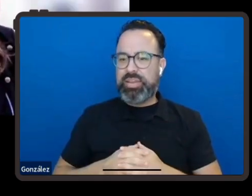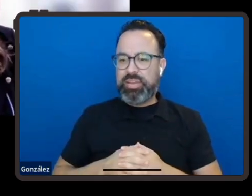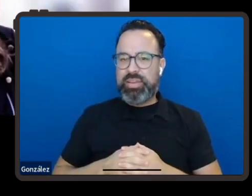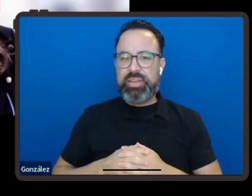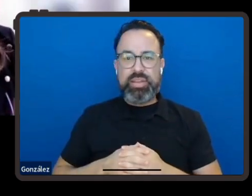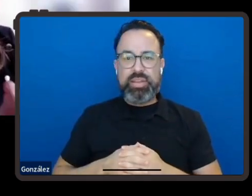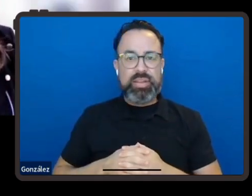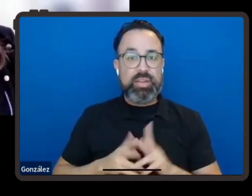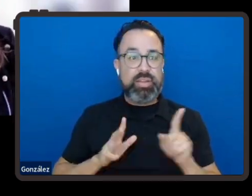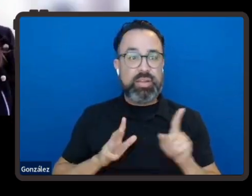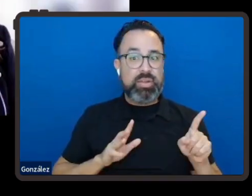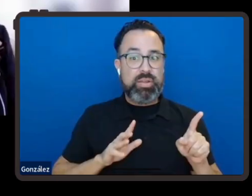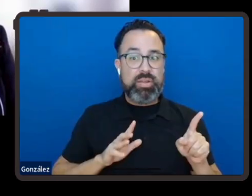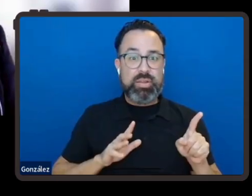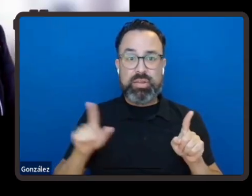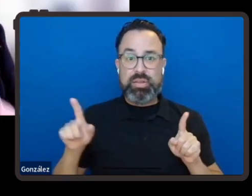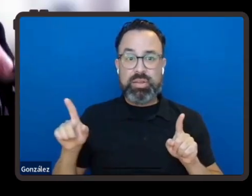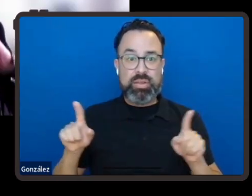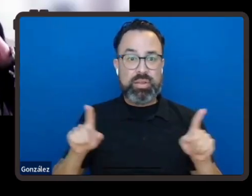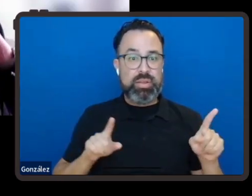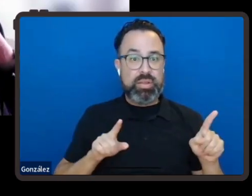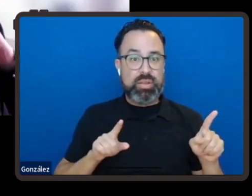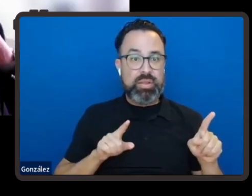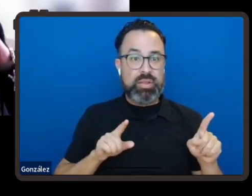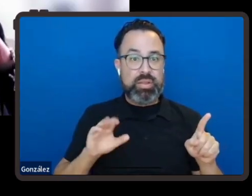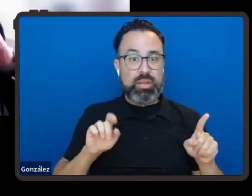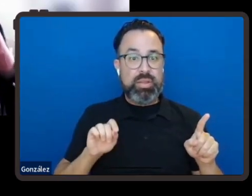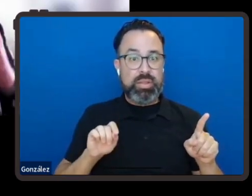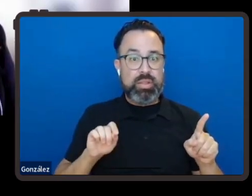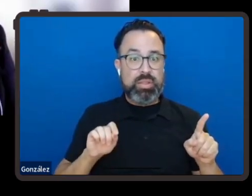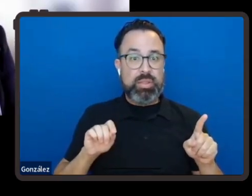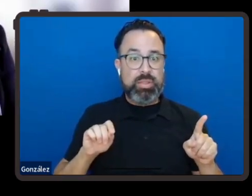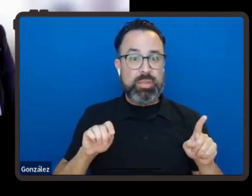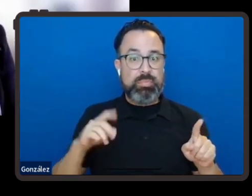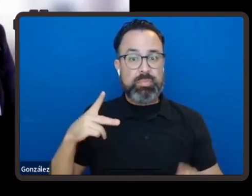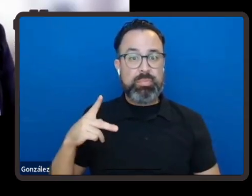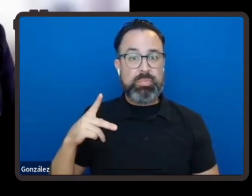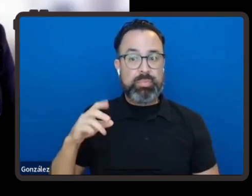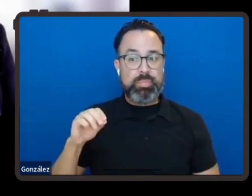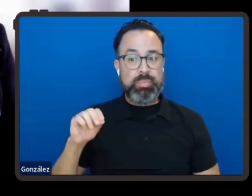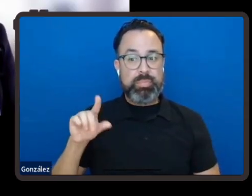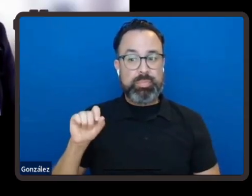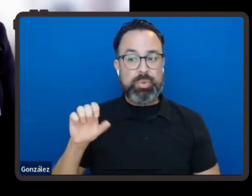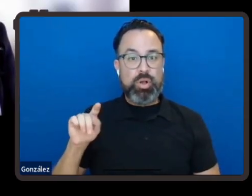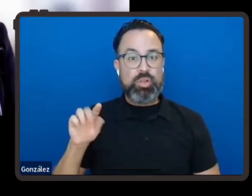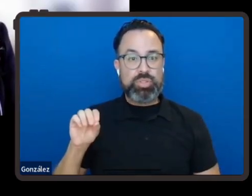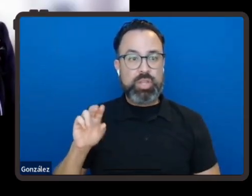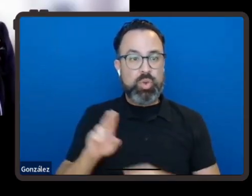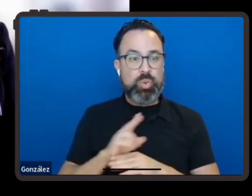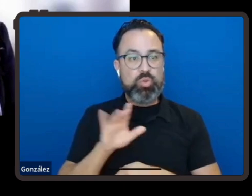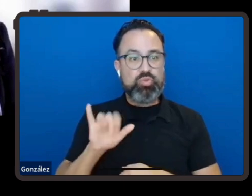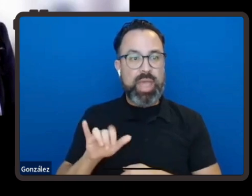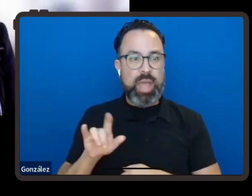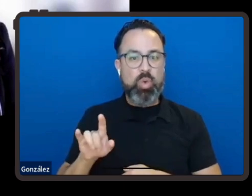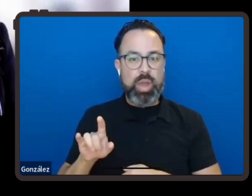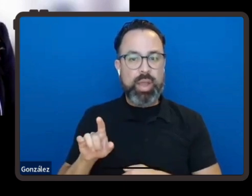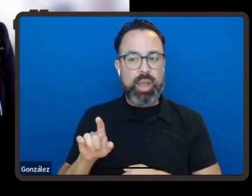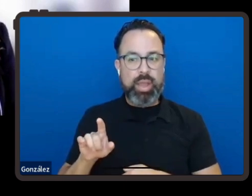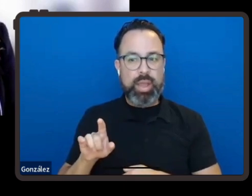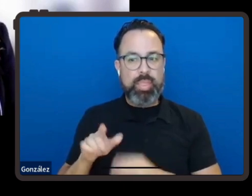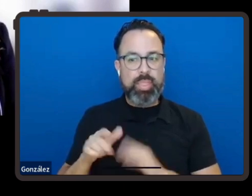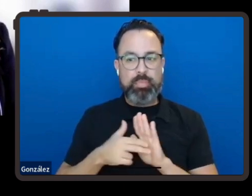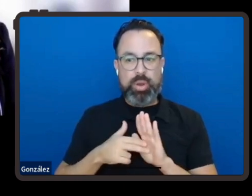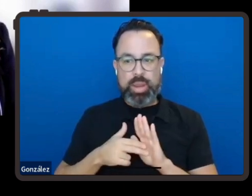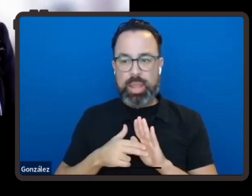Well, we both have the Pulsetto. Kim and I, we use the Pulsetto. We just brought it in the